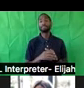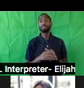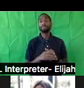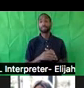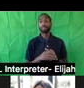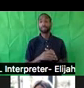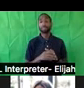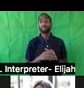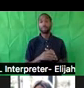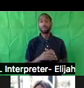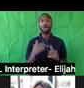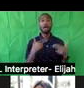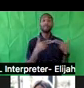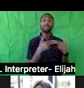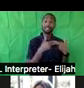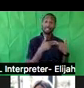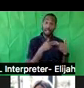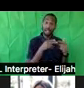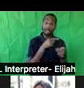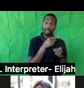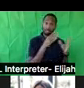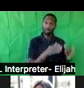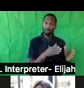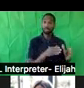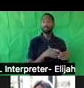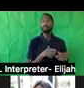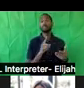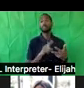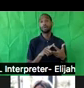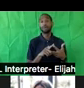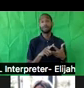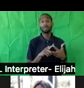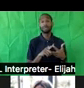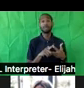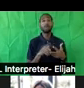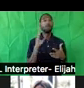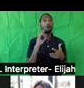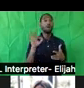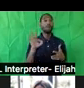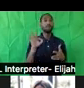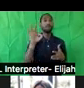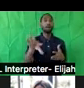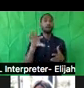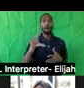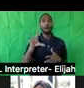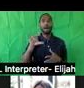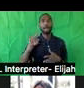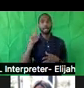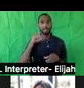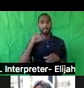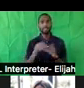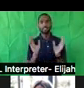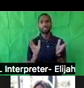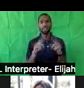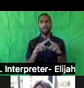There we have a slide deck for today, and Mira will be dropping a link to that in the chat. And this is